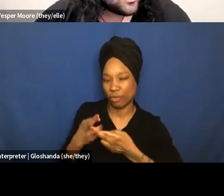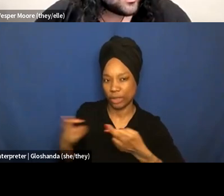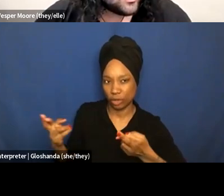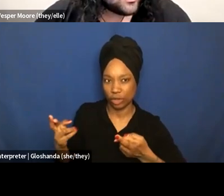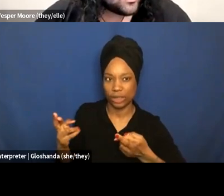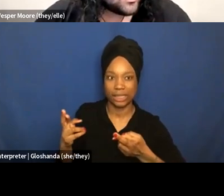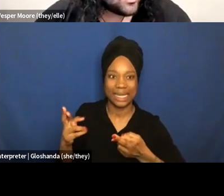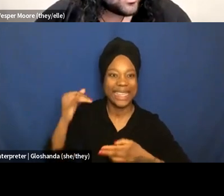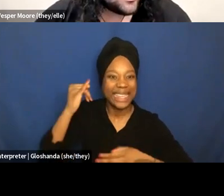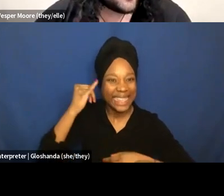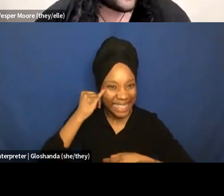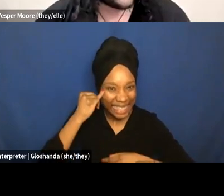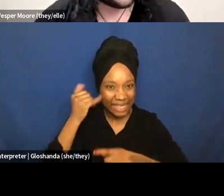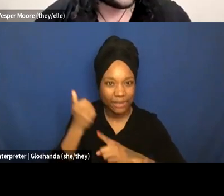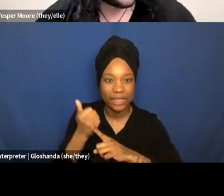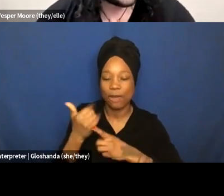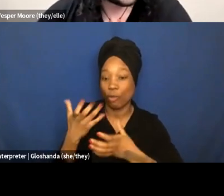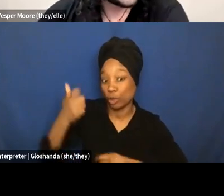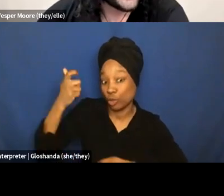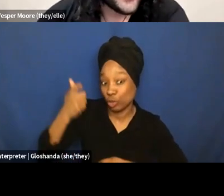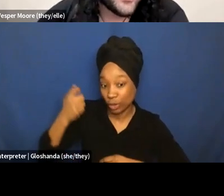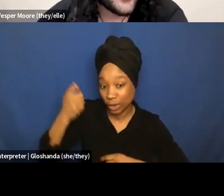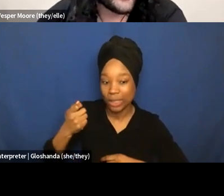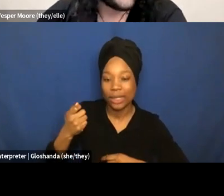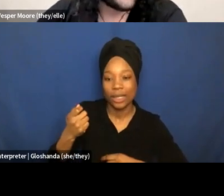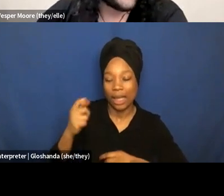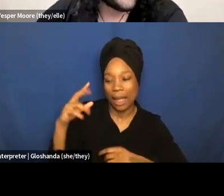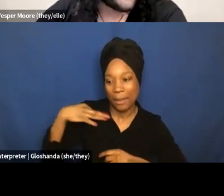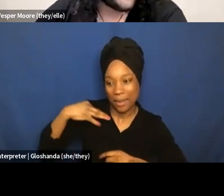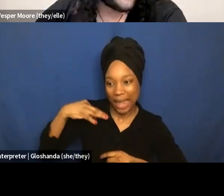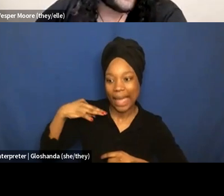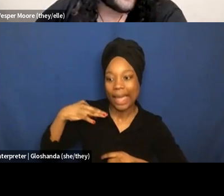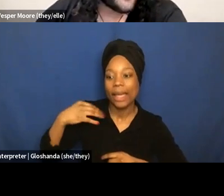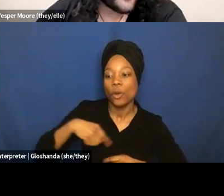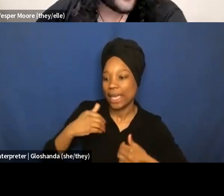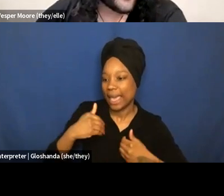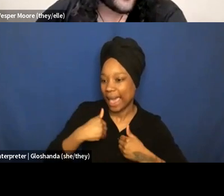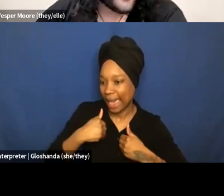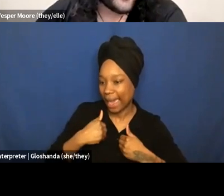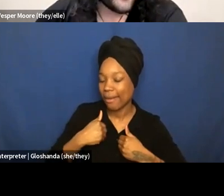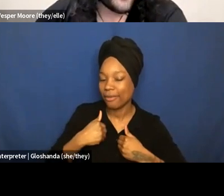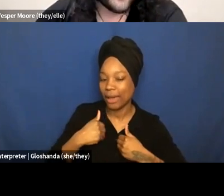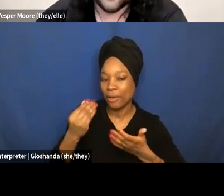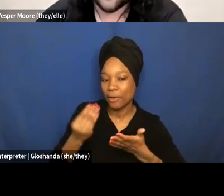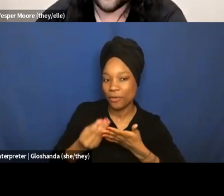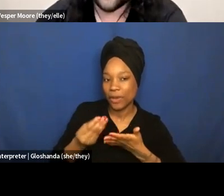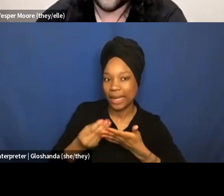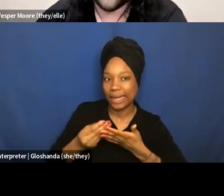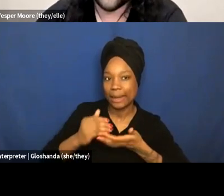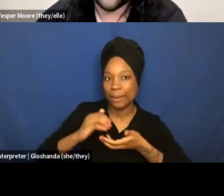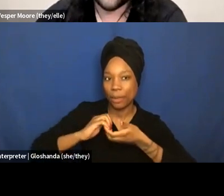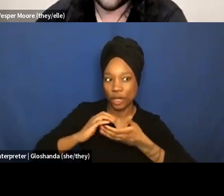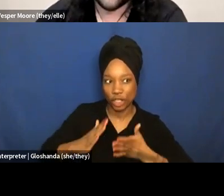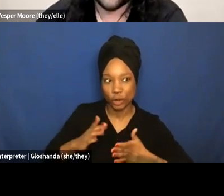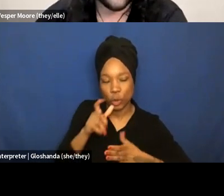If you are wishing to apply for grants, our funding partners, absolutely. I think it was said in the chat, Third Wave does incredible